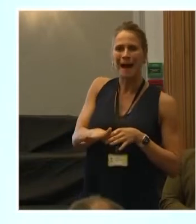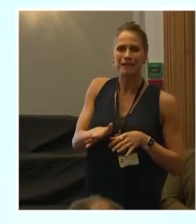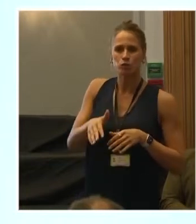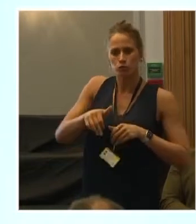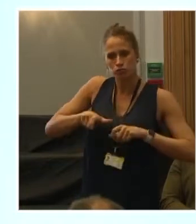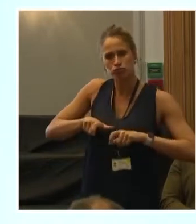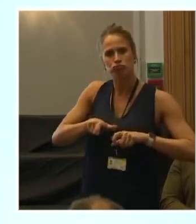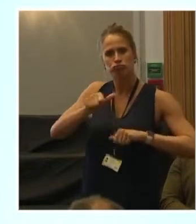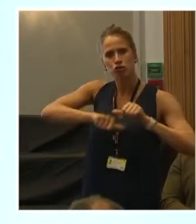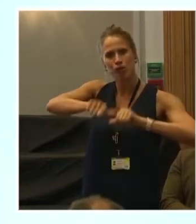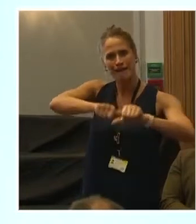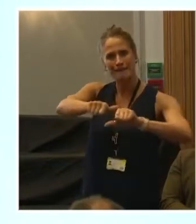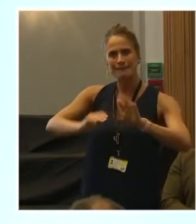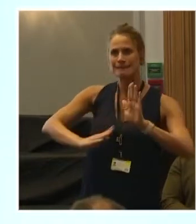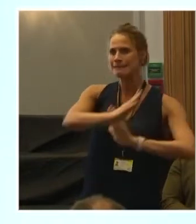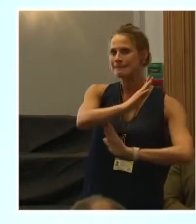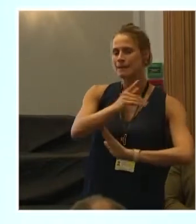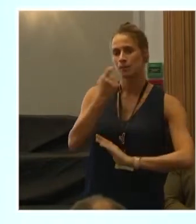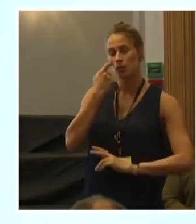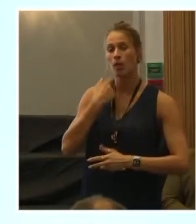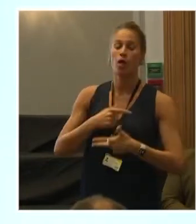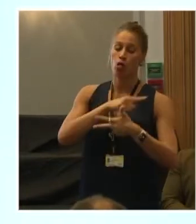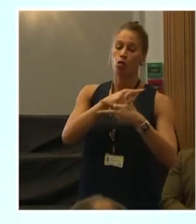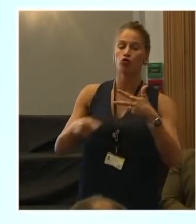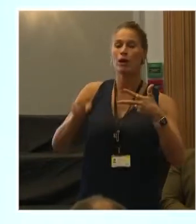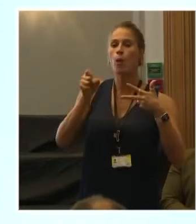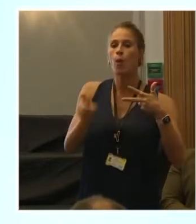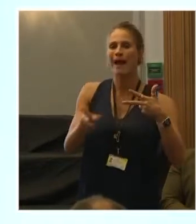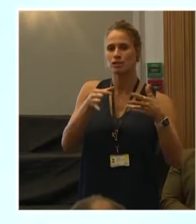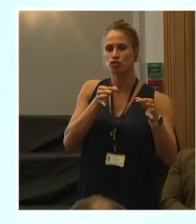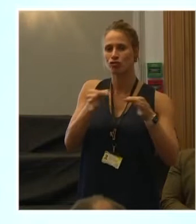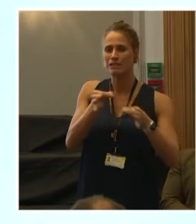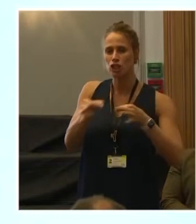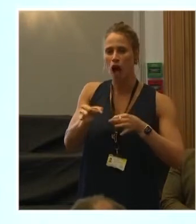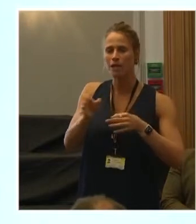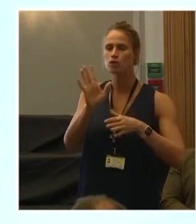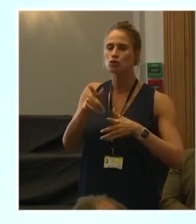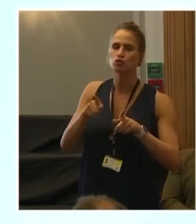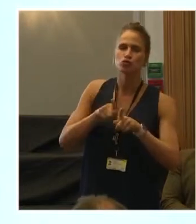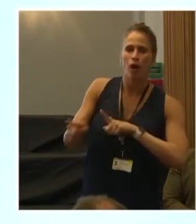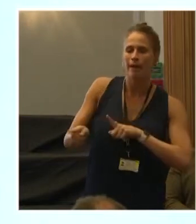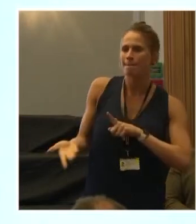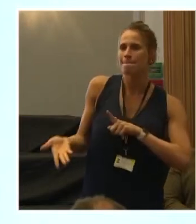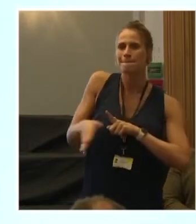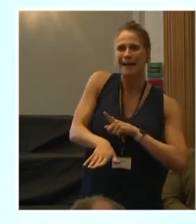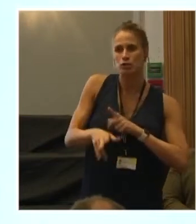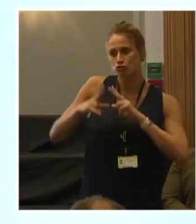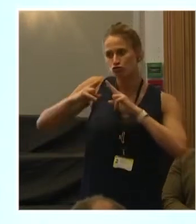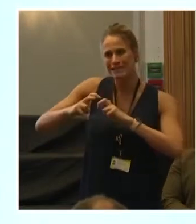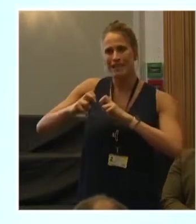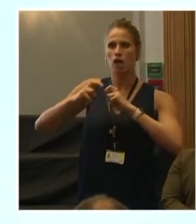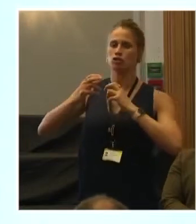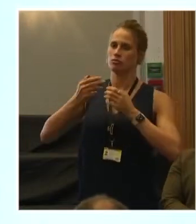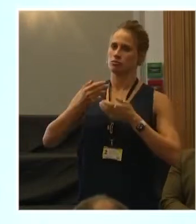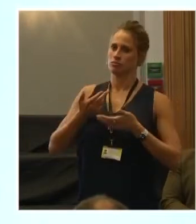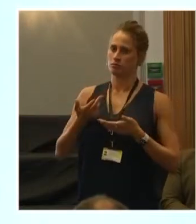this. And there will be 3 main themes and work programs that we will be focusing on to drive the very best in research.